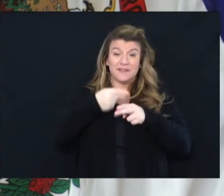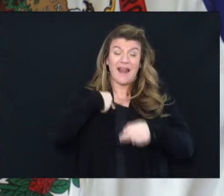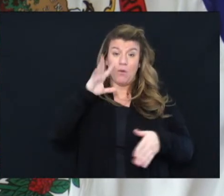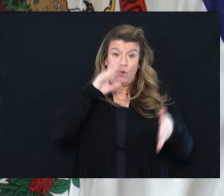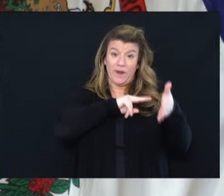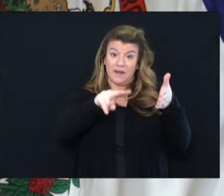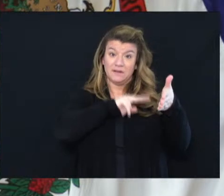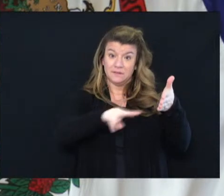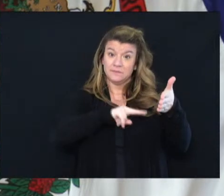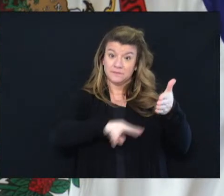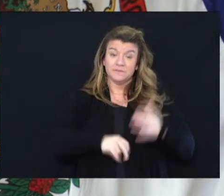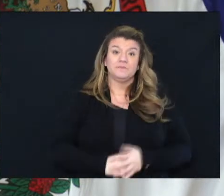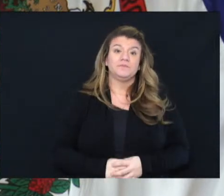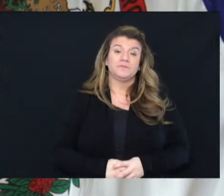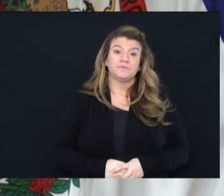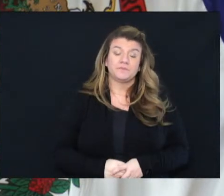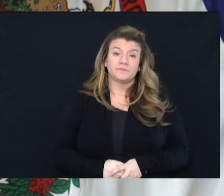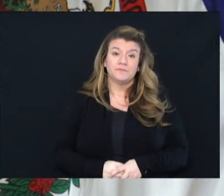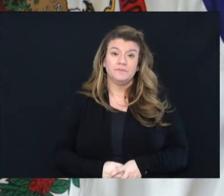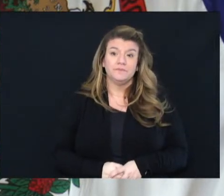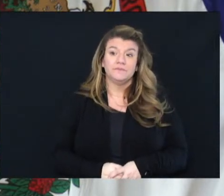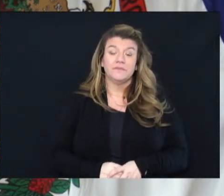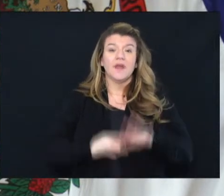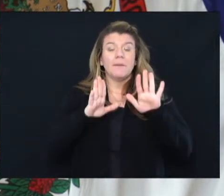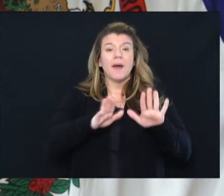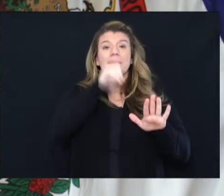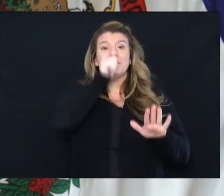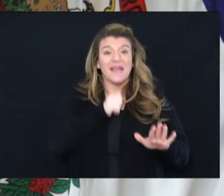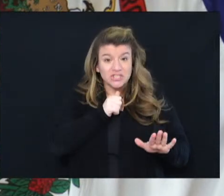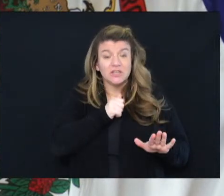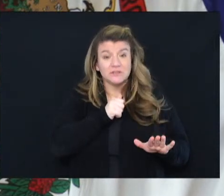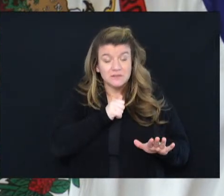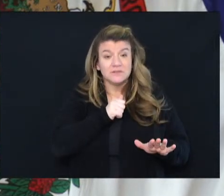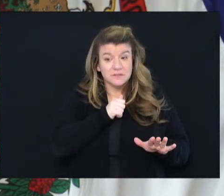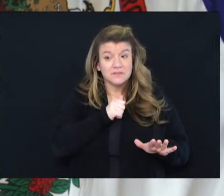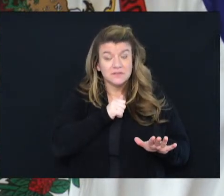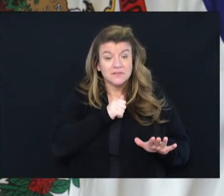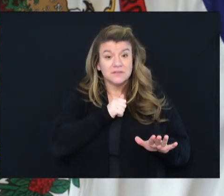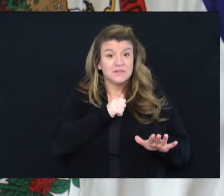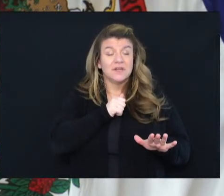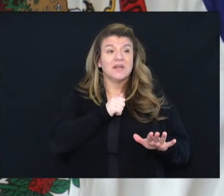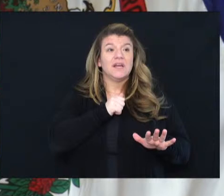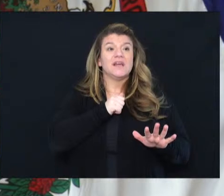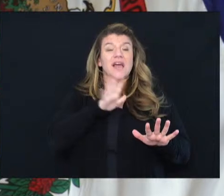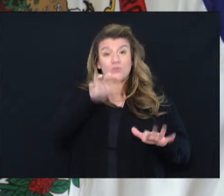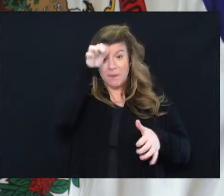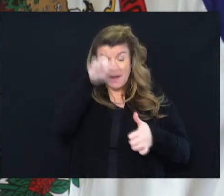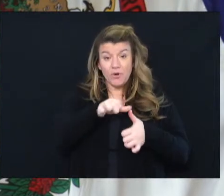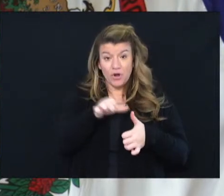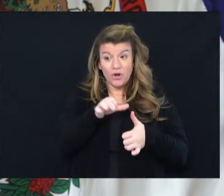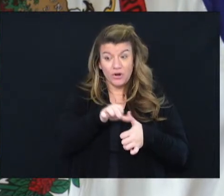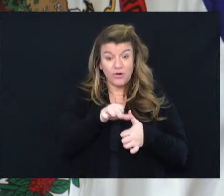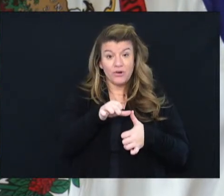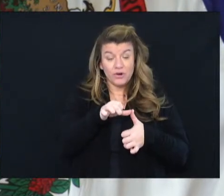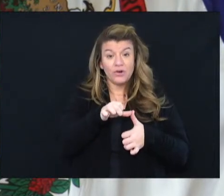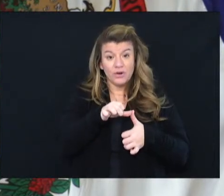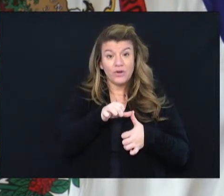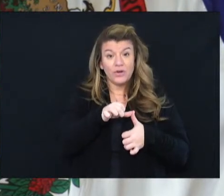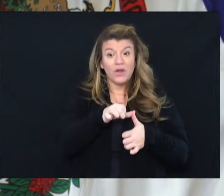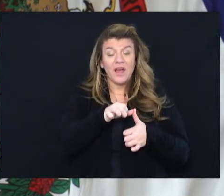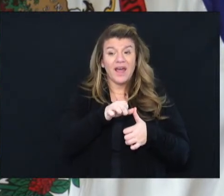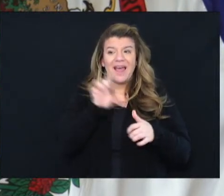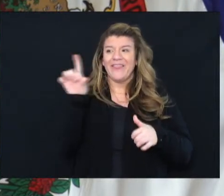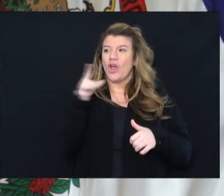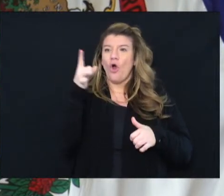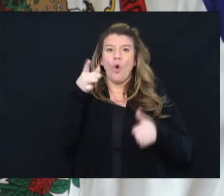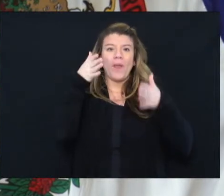here, but bear with me and absolutely just remember this, that the only